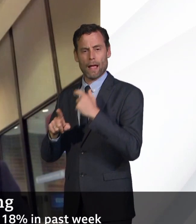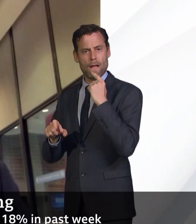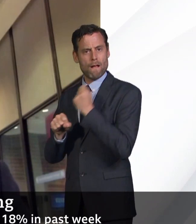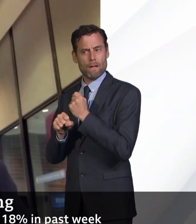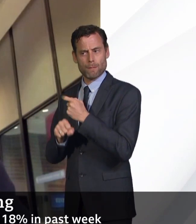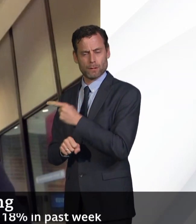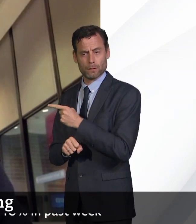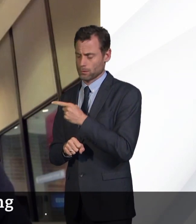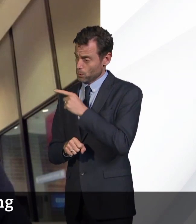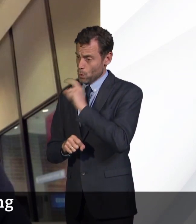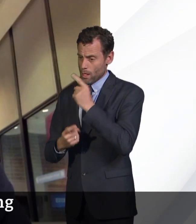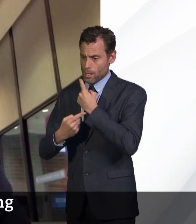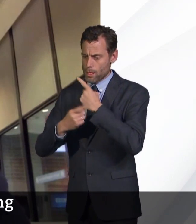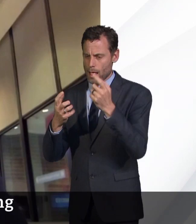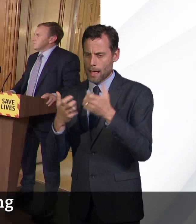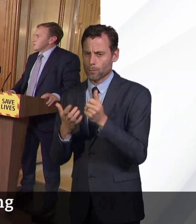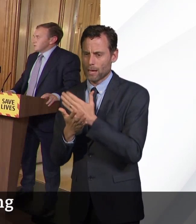a very clear message?